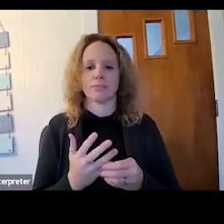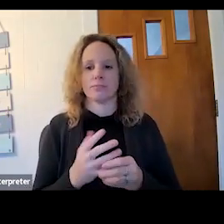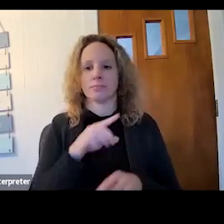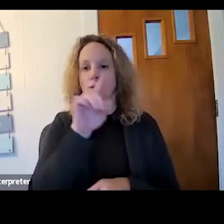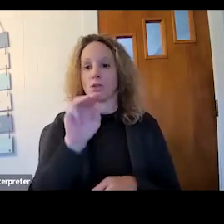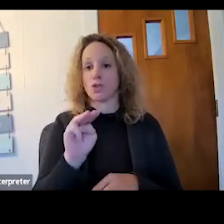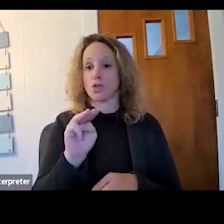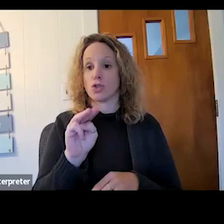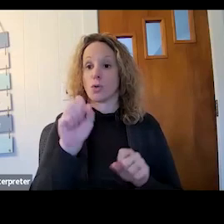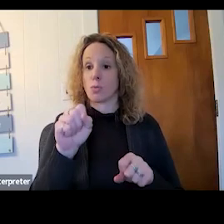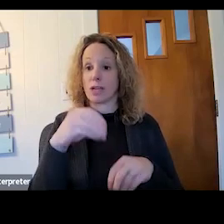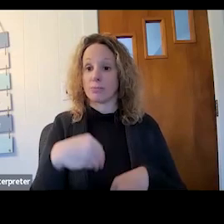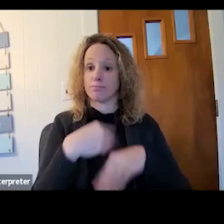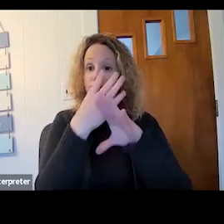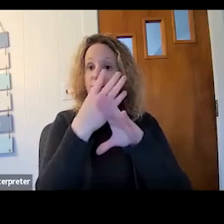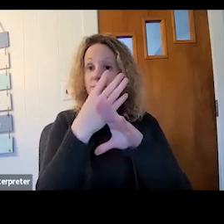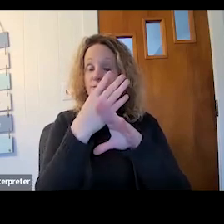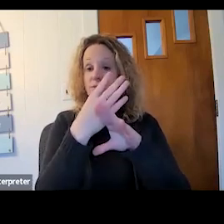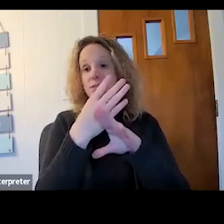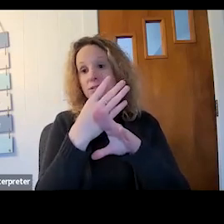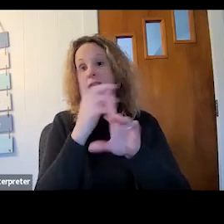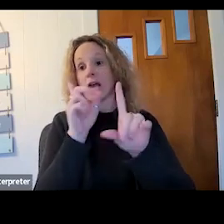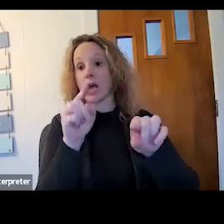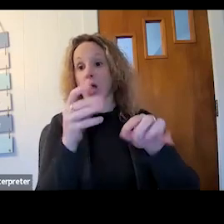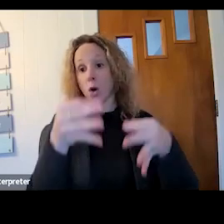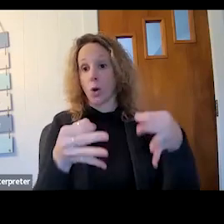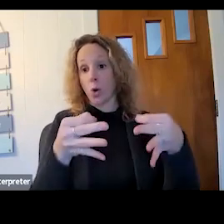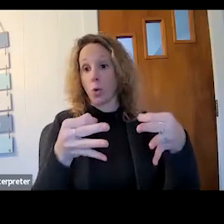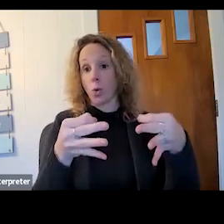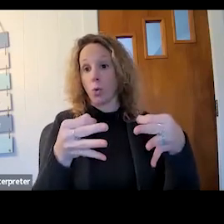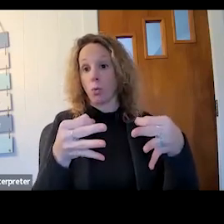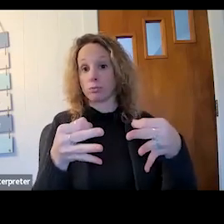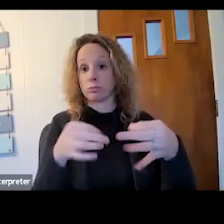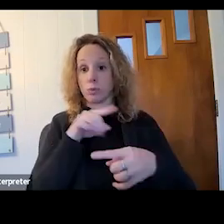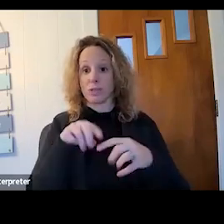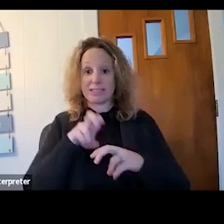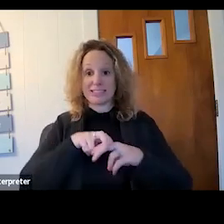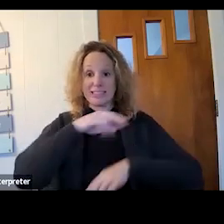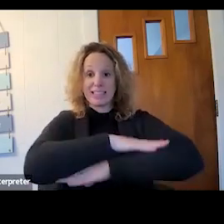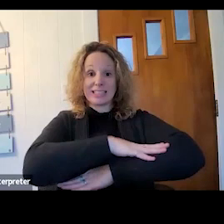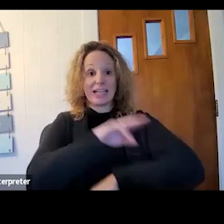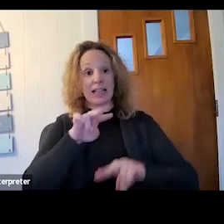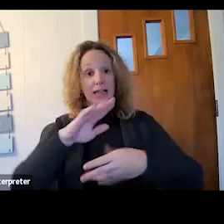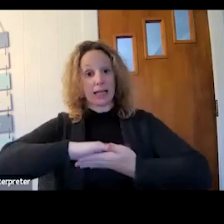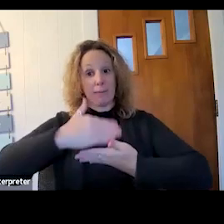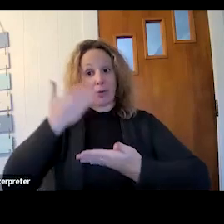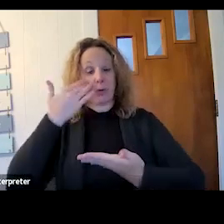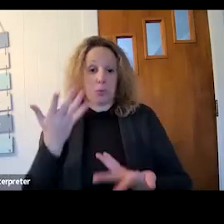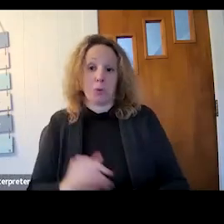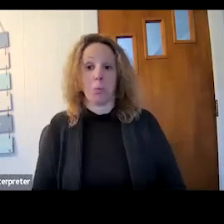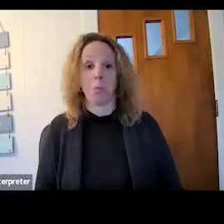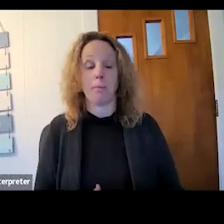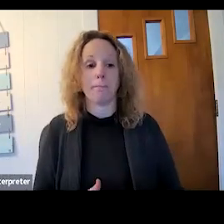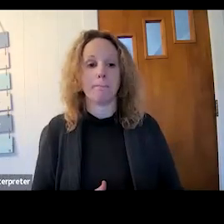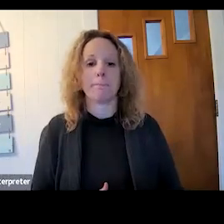that we can visit each other or attend court simply by sitting at our desk and looking at our computers.